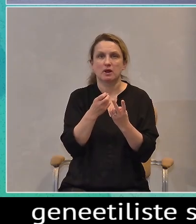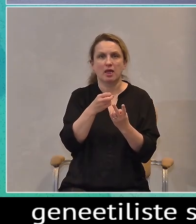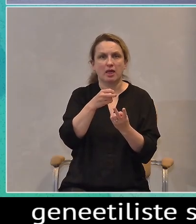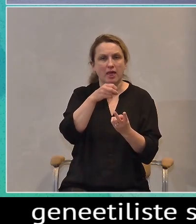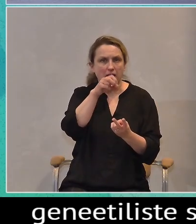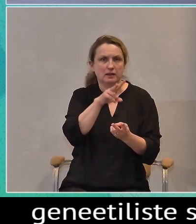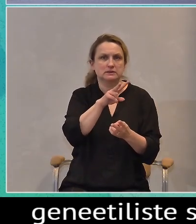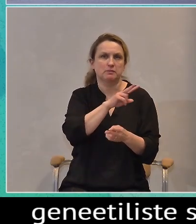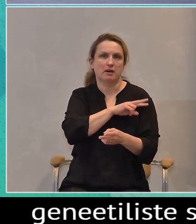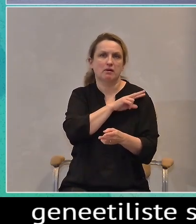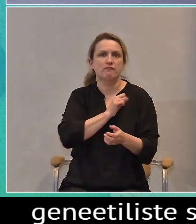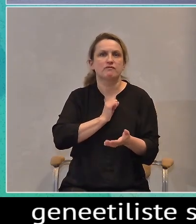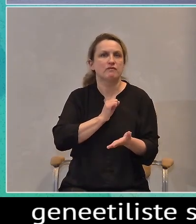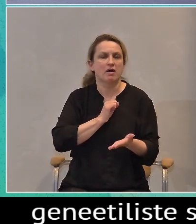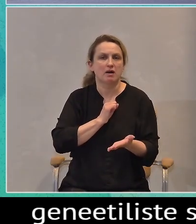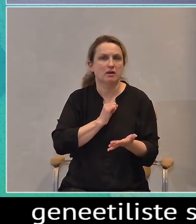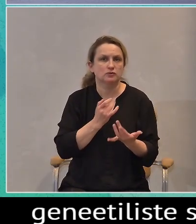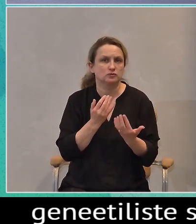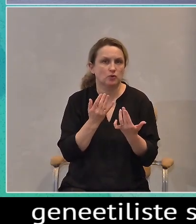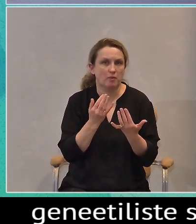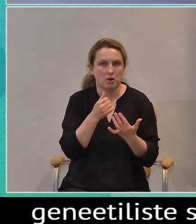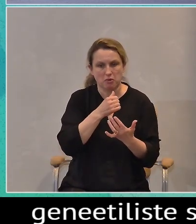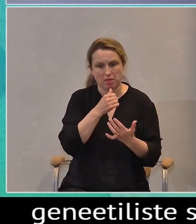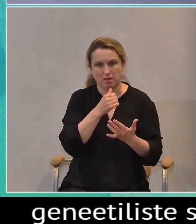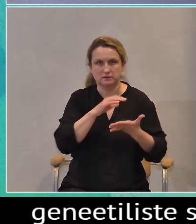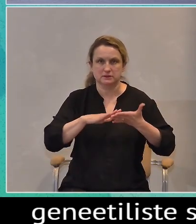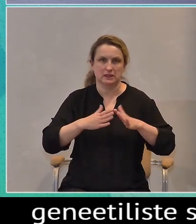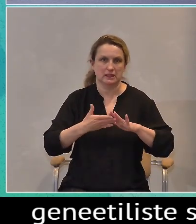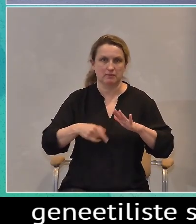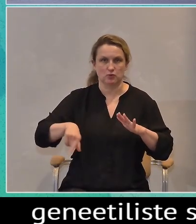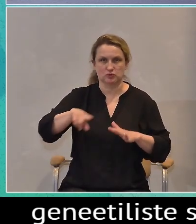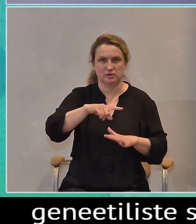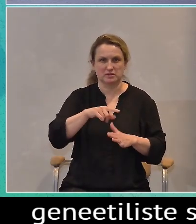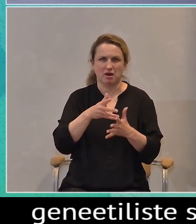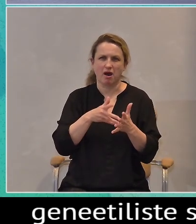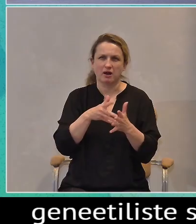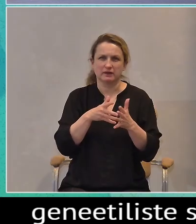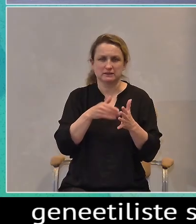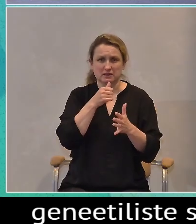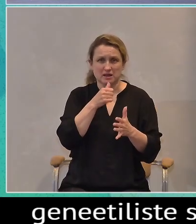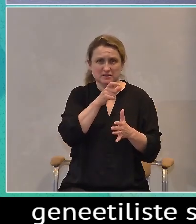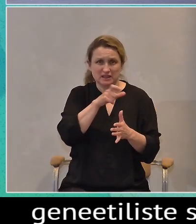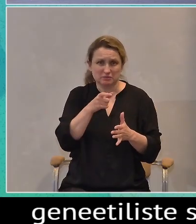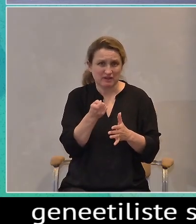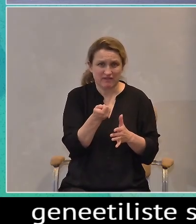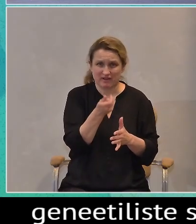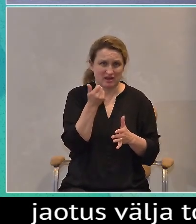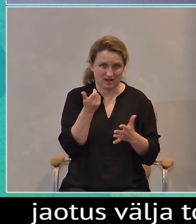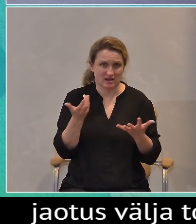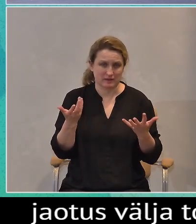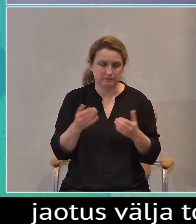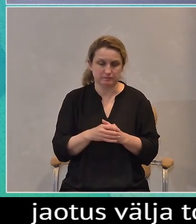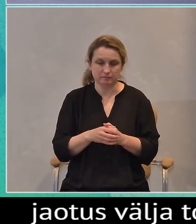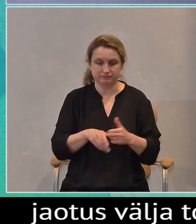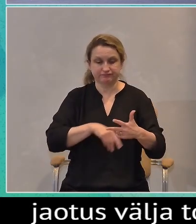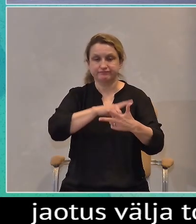It helps us plan for the requirement of specialists in Estonia, especially considering the